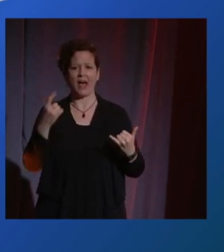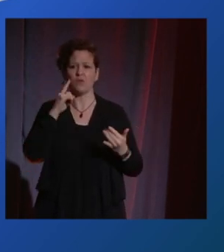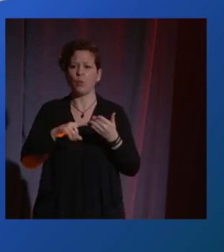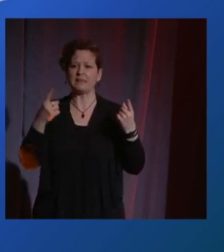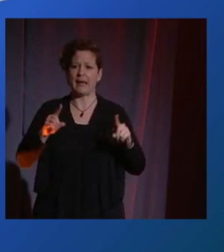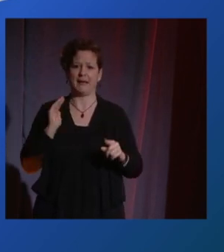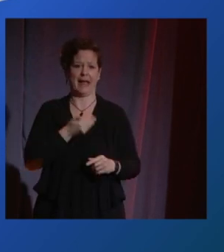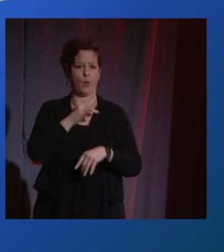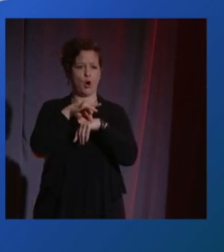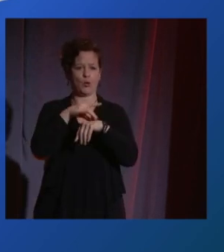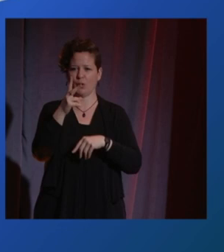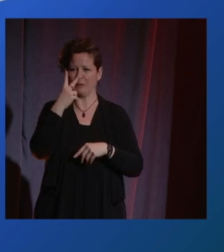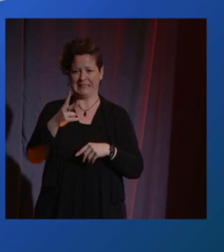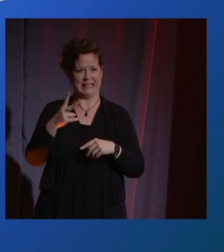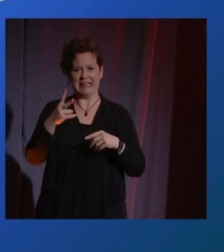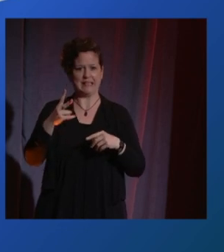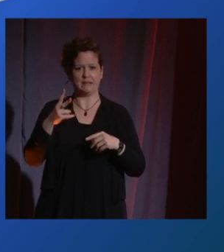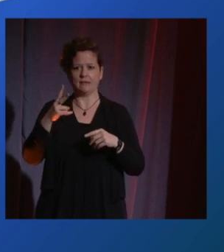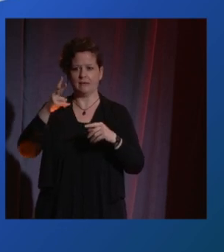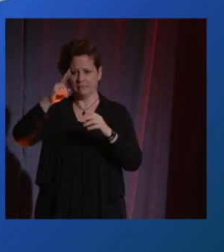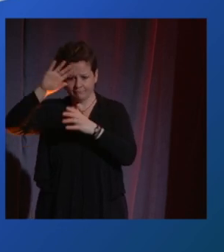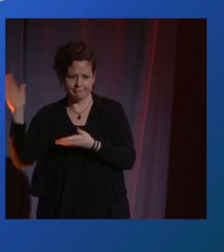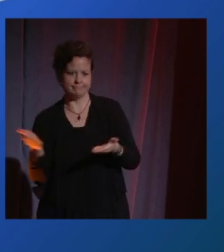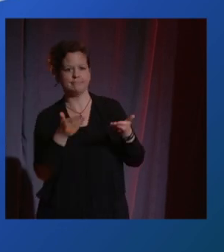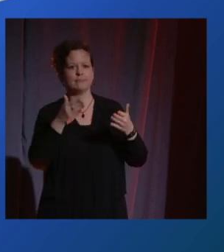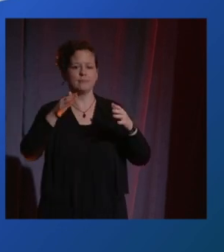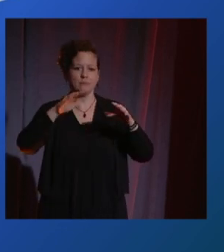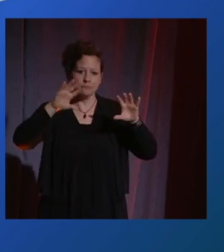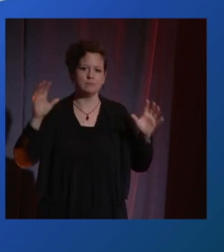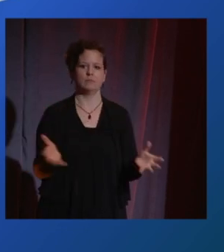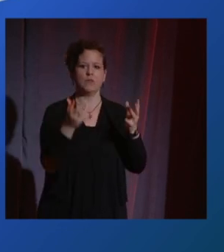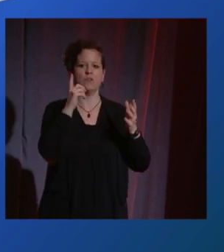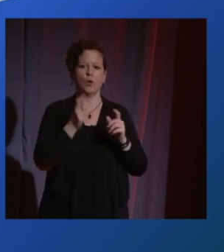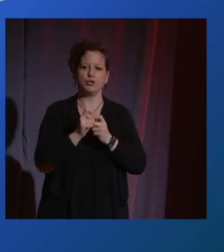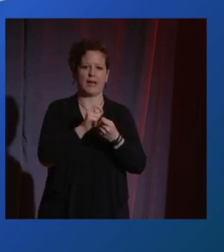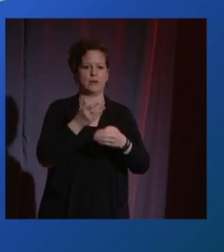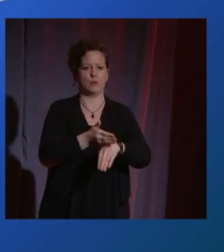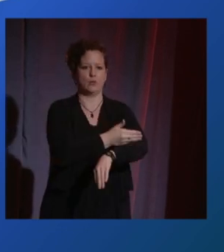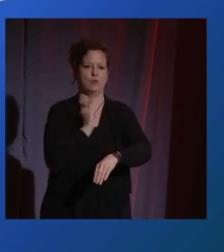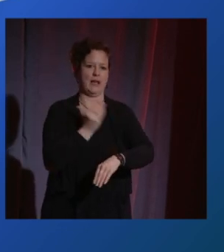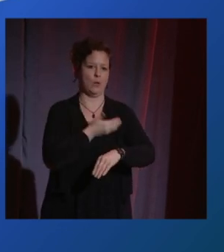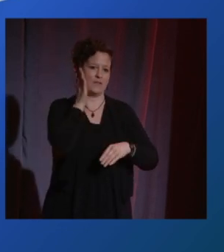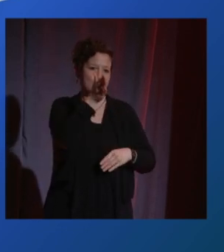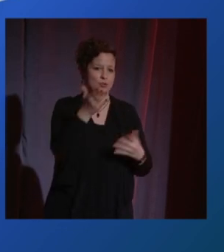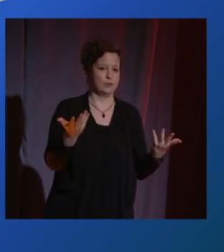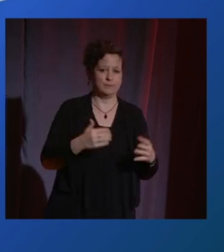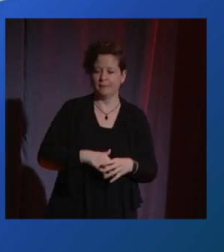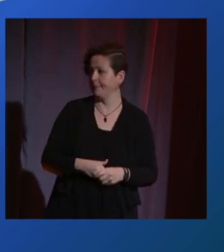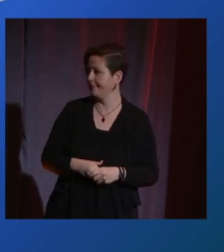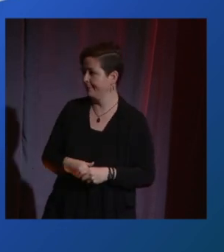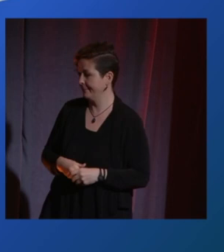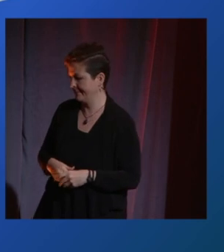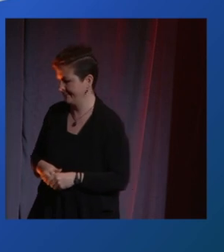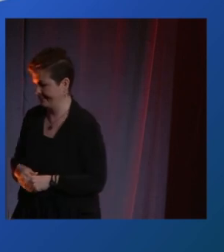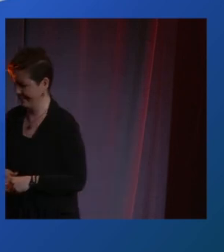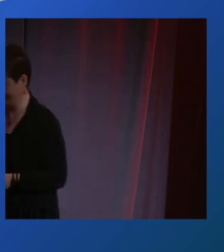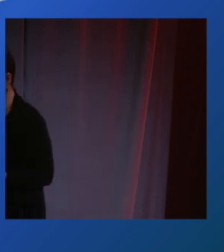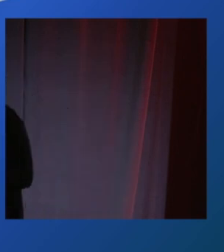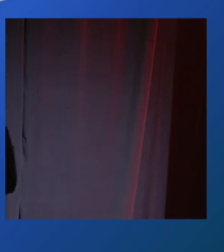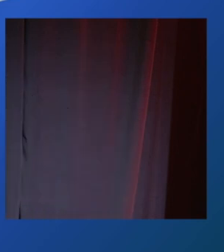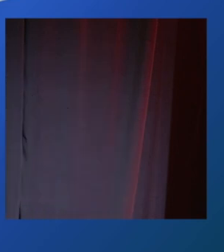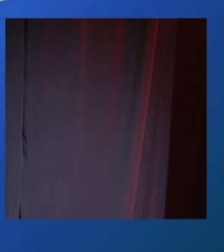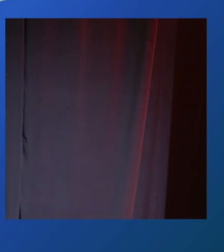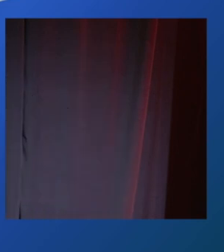particular point that same kind of mobilization uh with world leaders were still in this country has